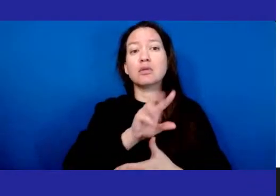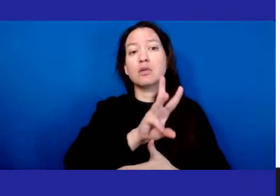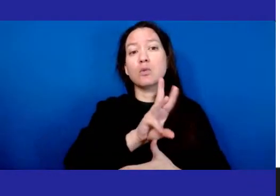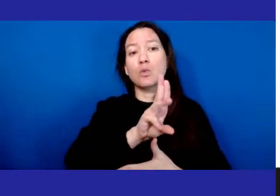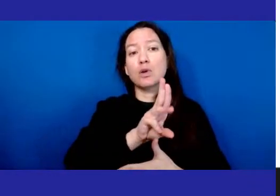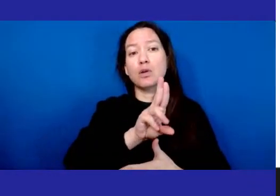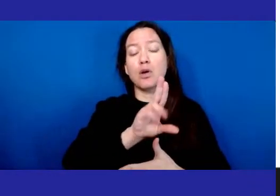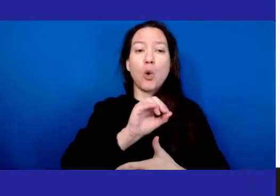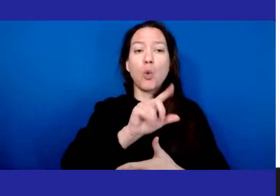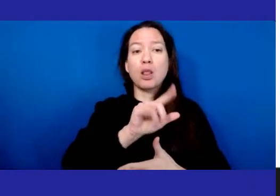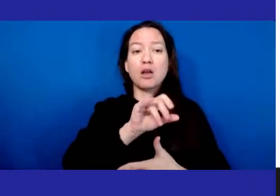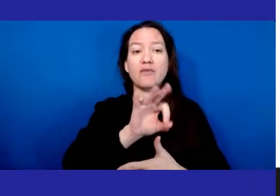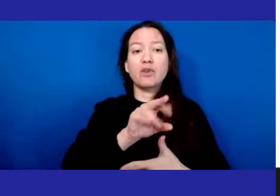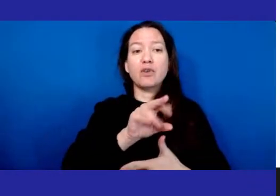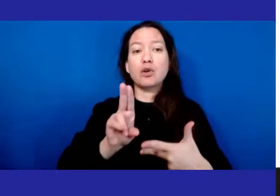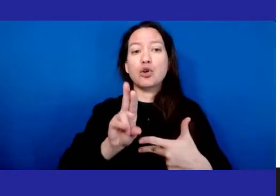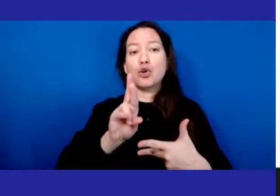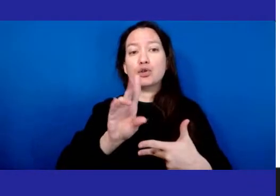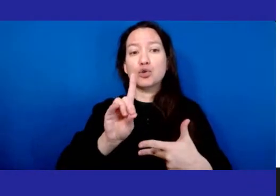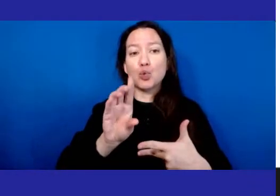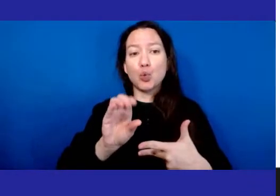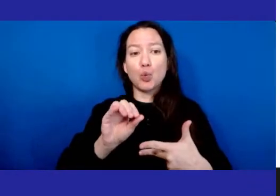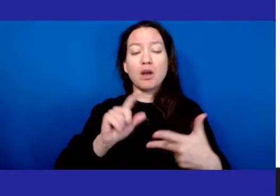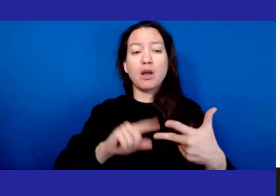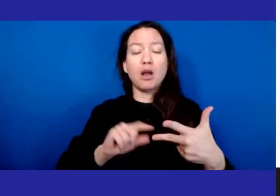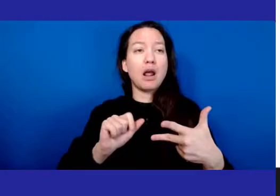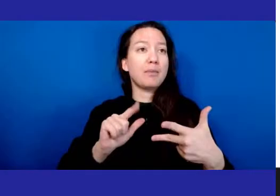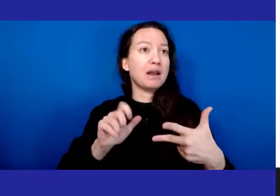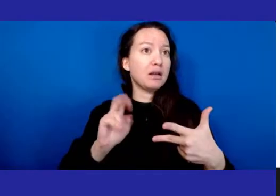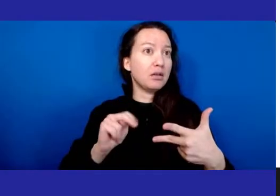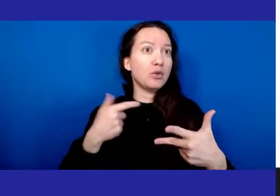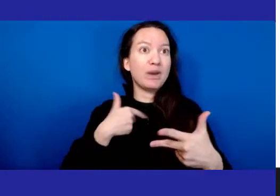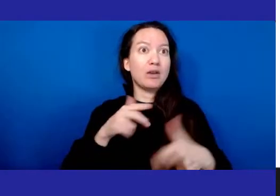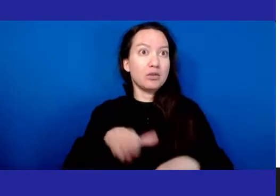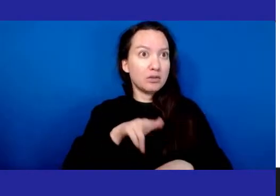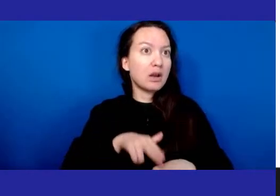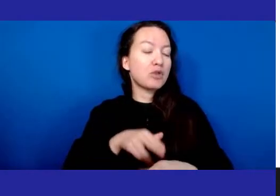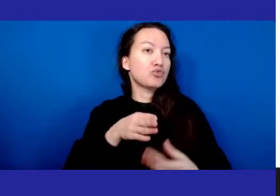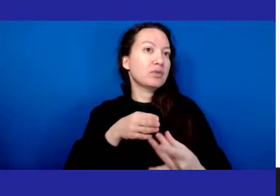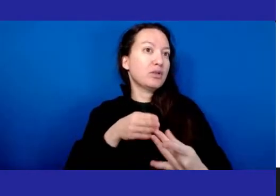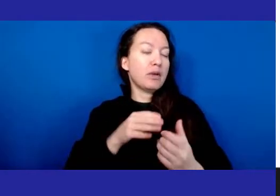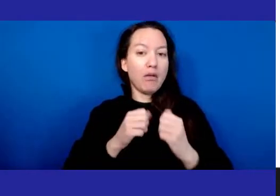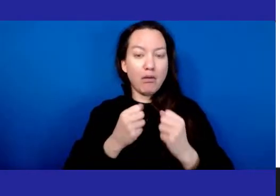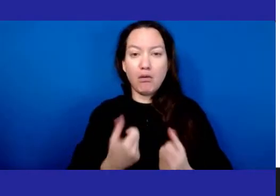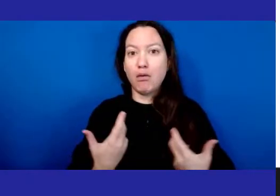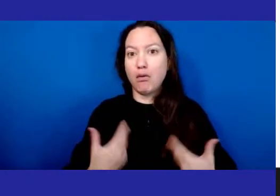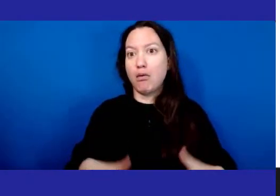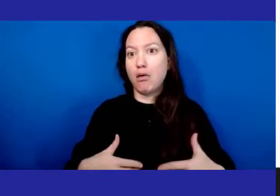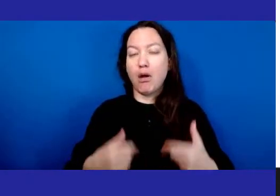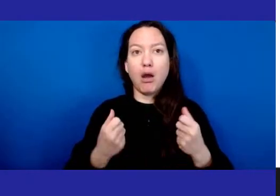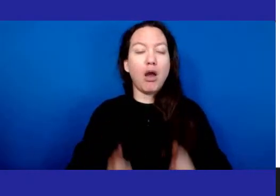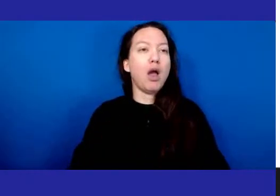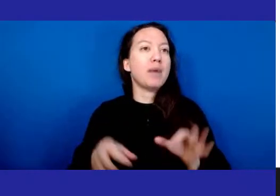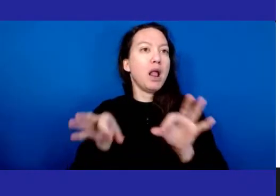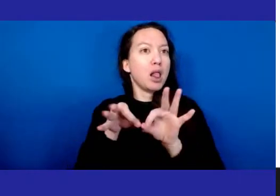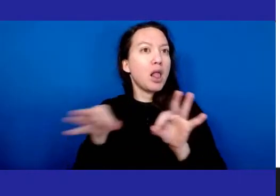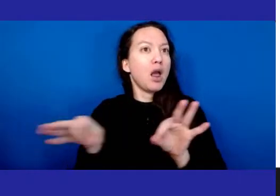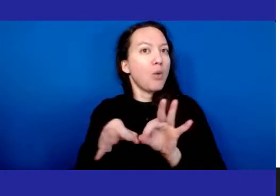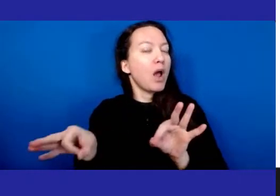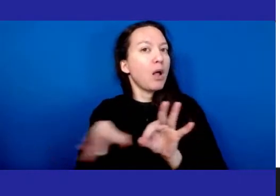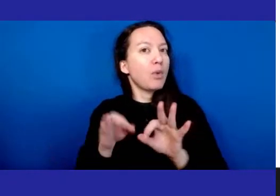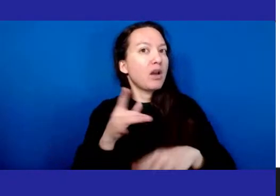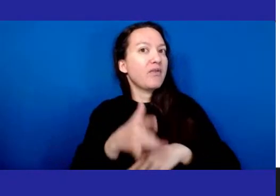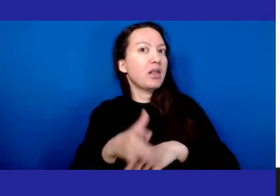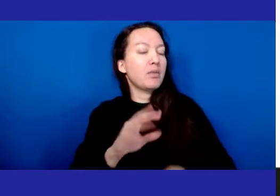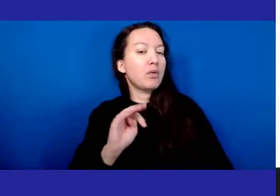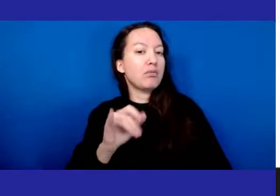and Albanian. We are the national leaders with how many languages we have available in MyChart today.